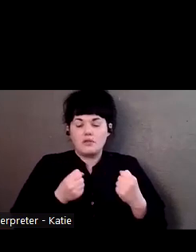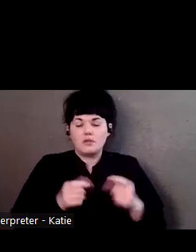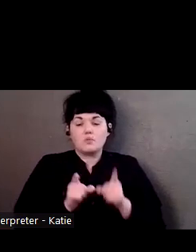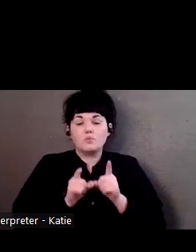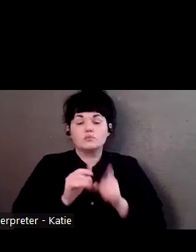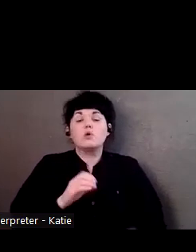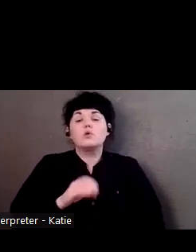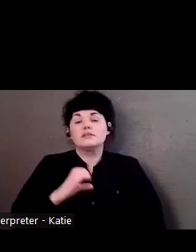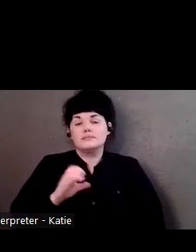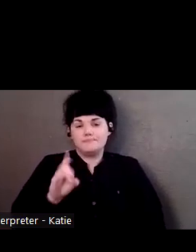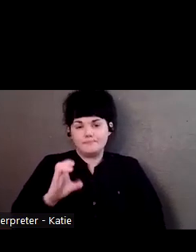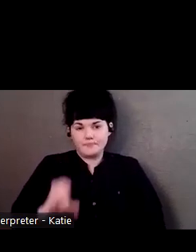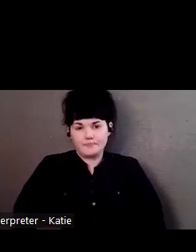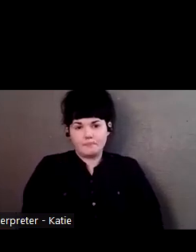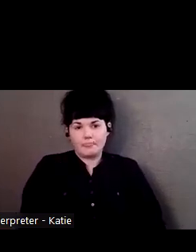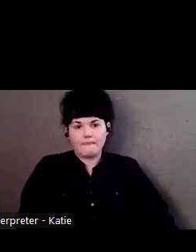Control.